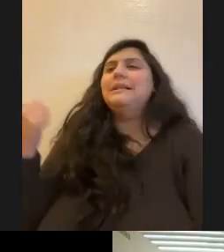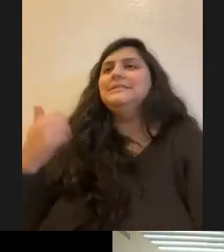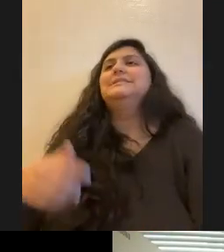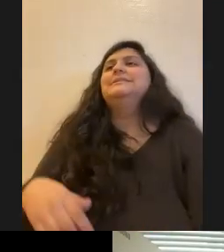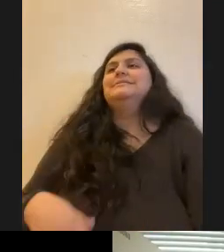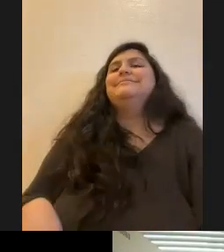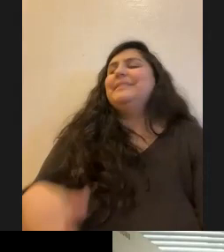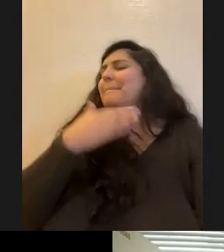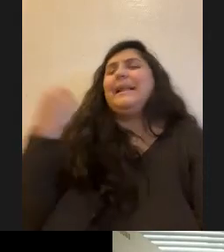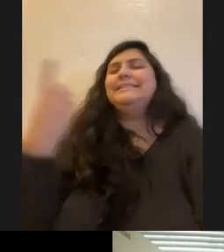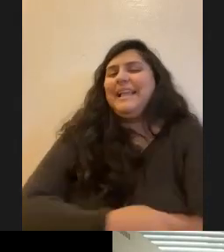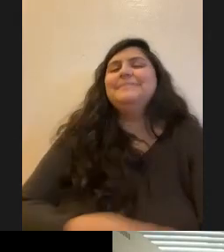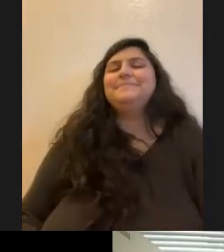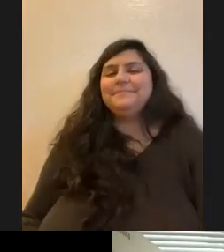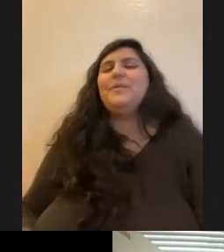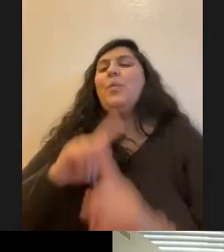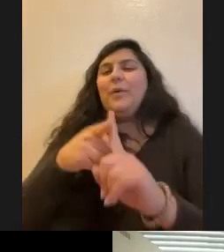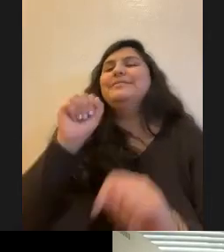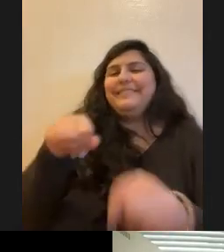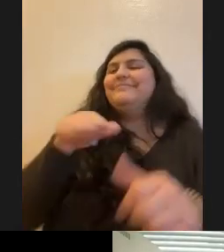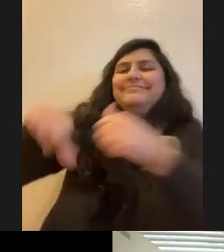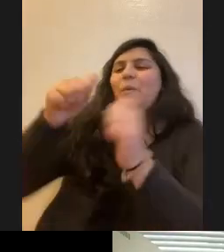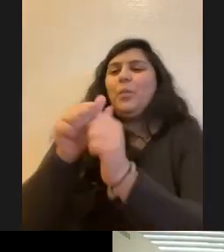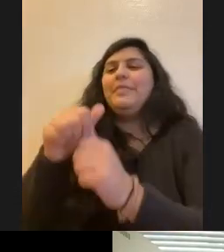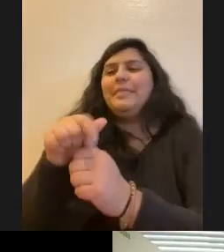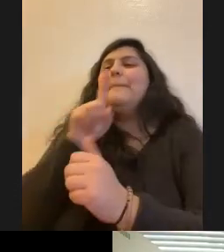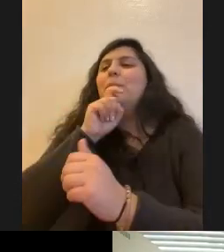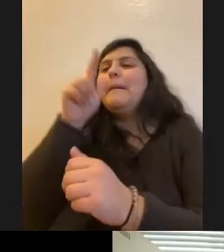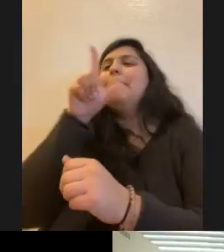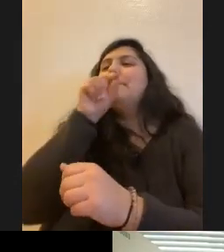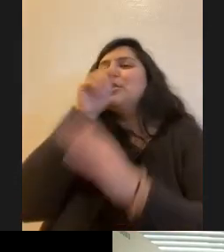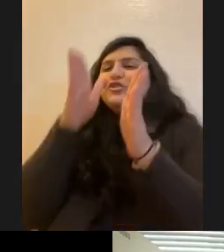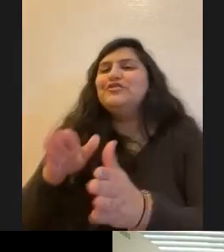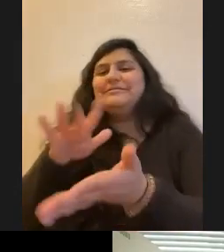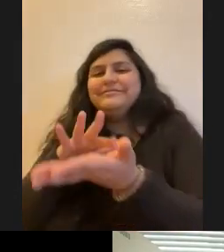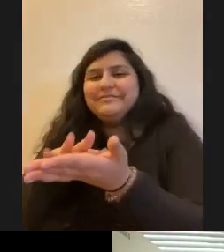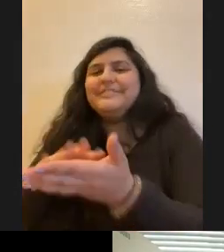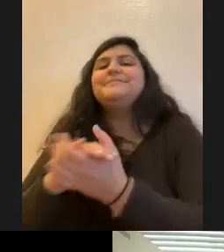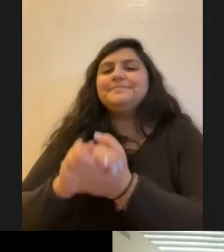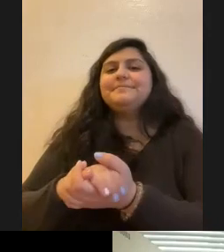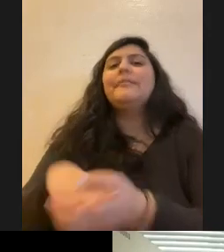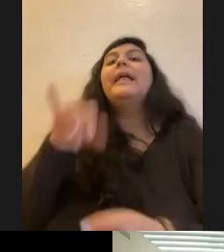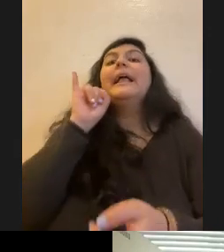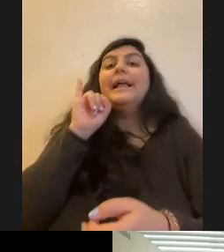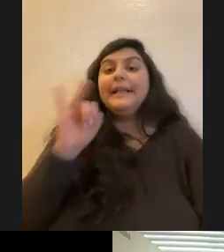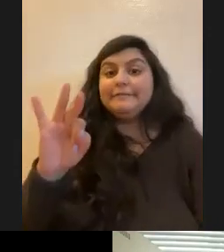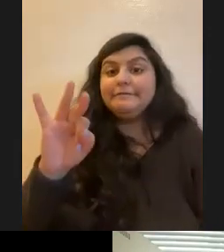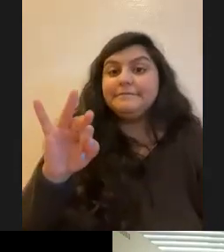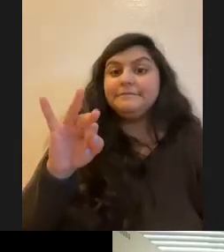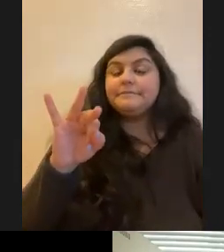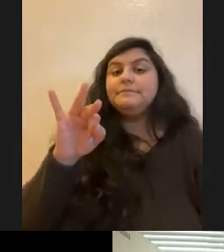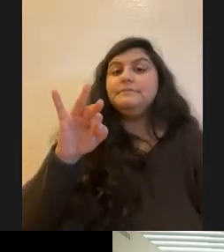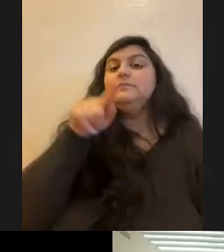best day when you get to hang out with the birders. But you know, if you're near